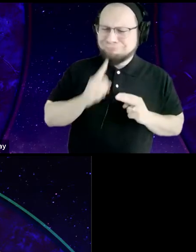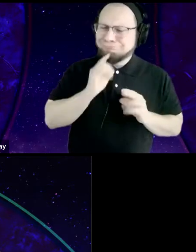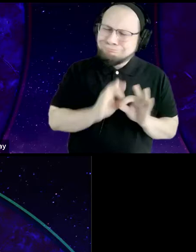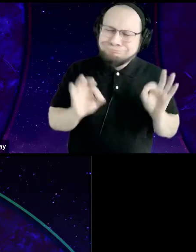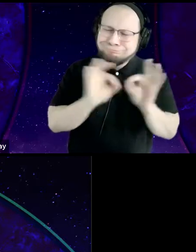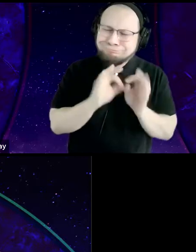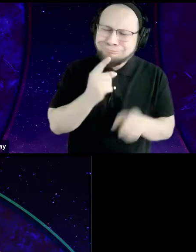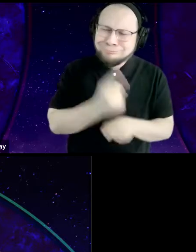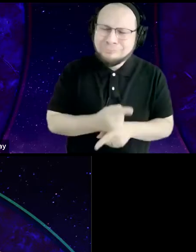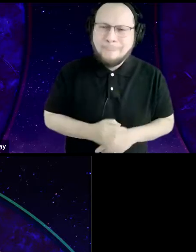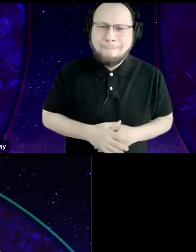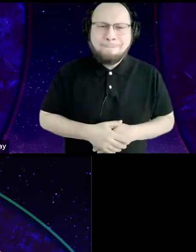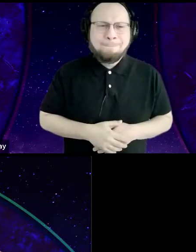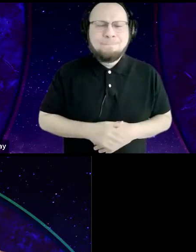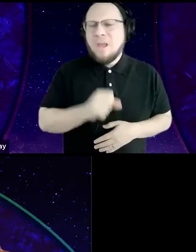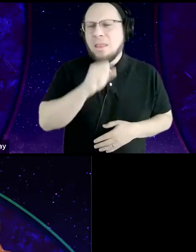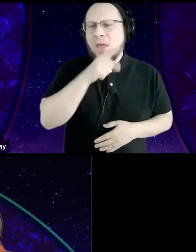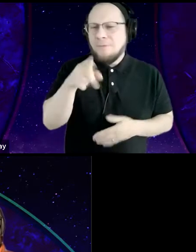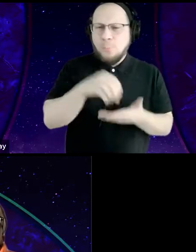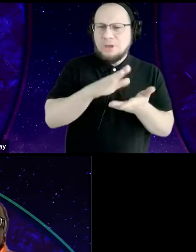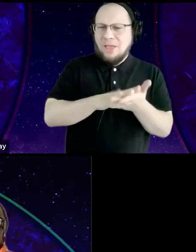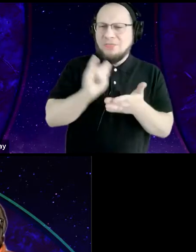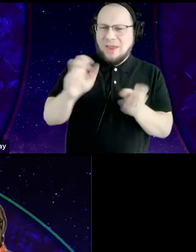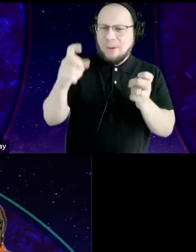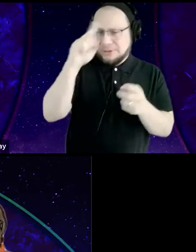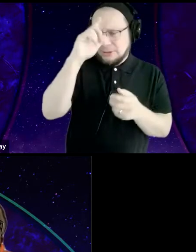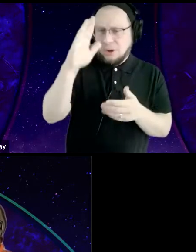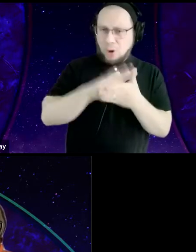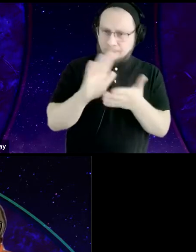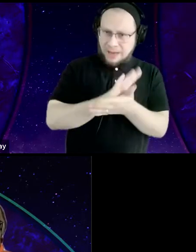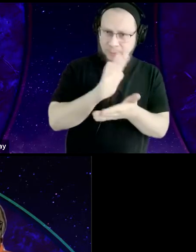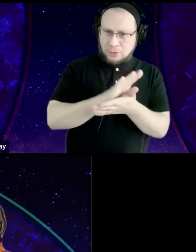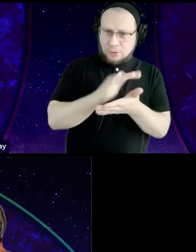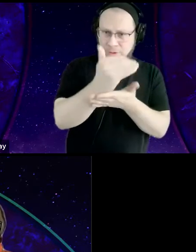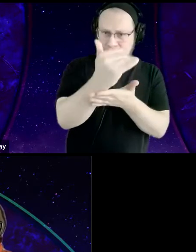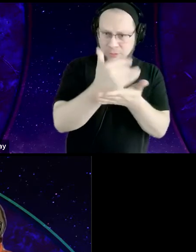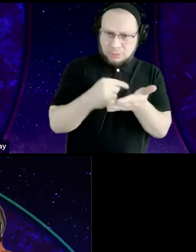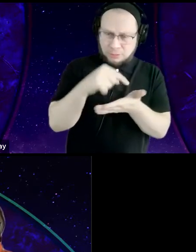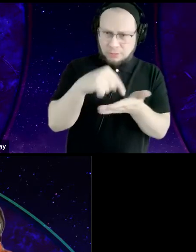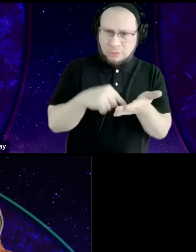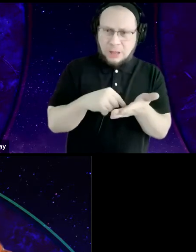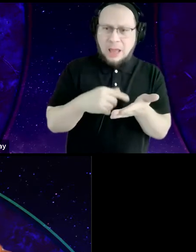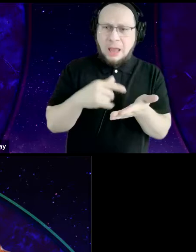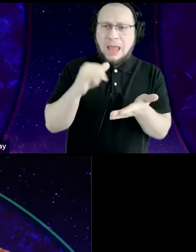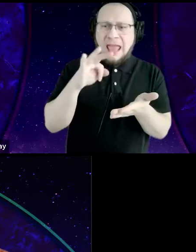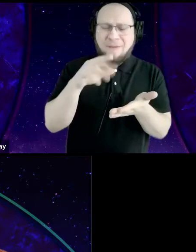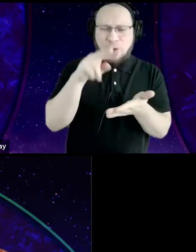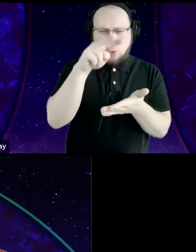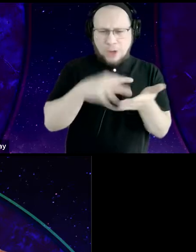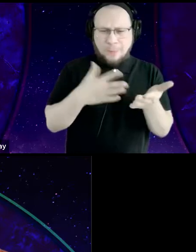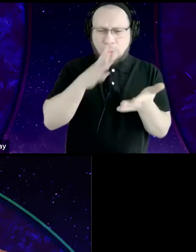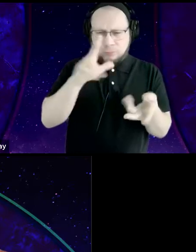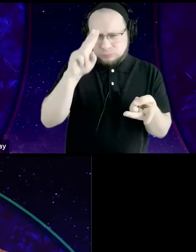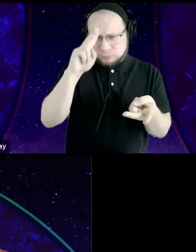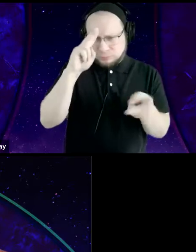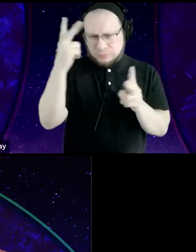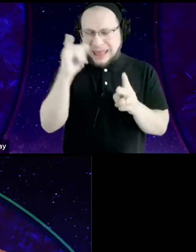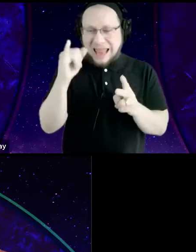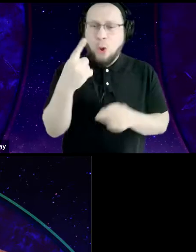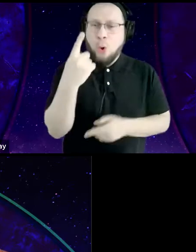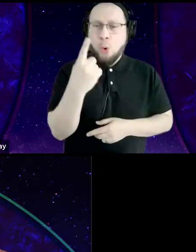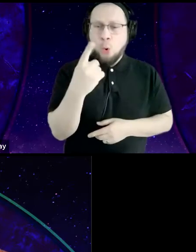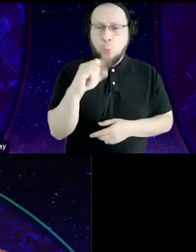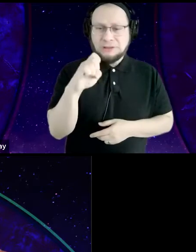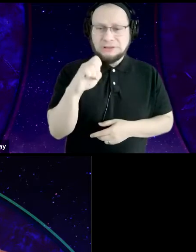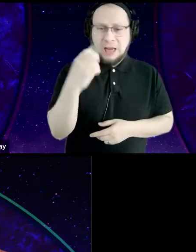I just love that you wrote that in your bio, because on paper, that could be misconstrued as something negative that it doesn't have